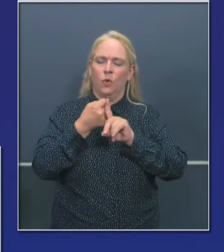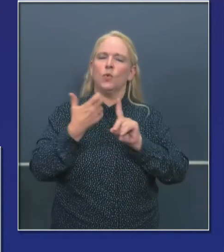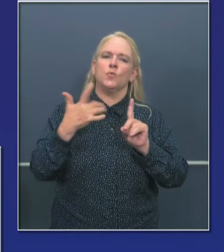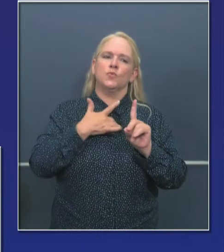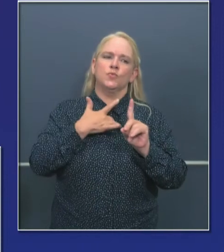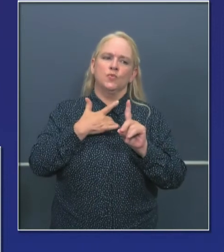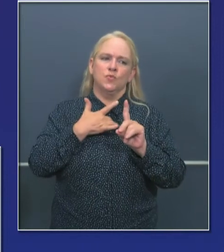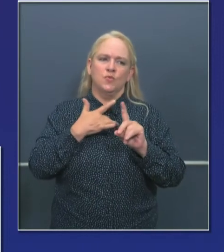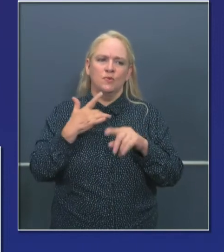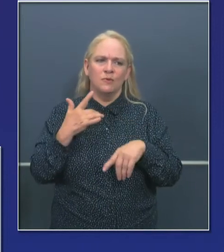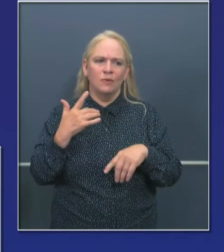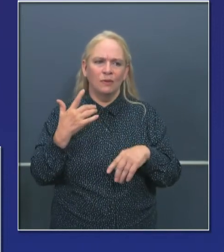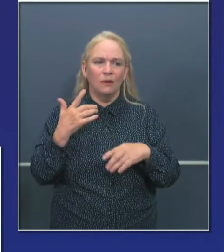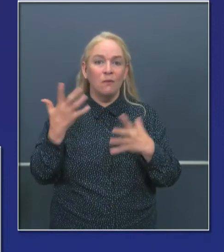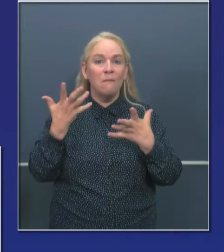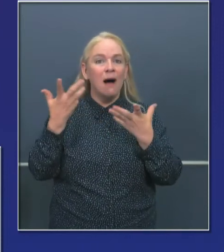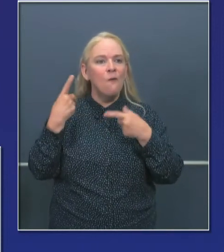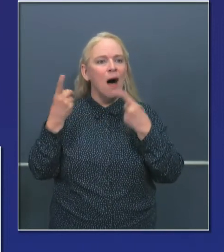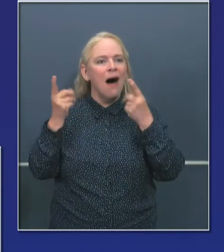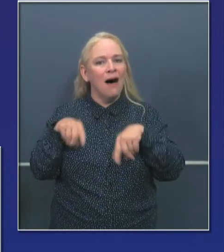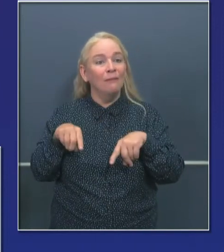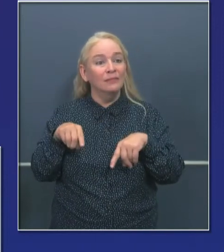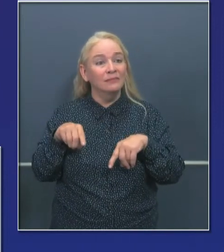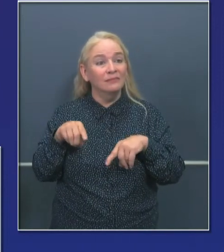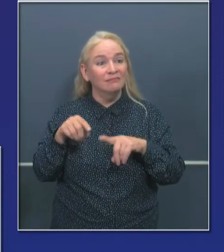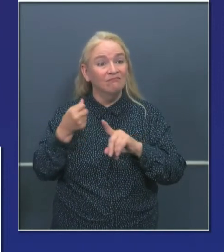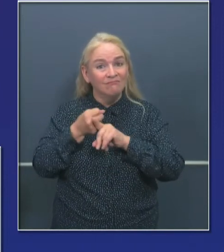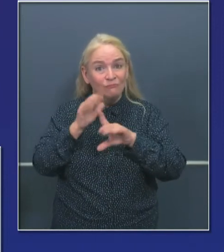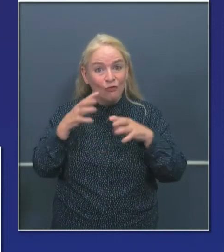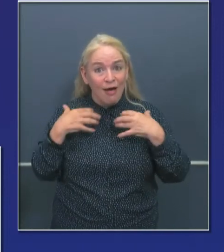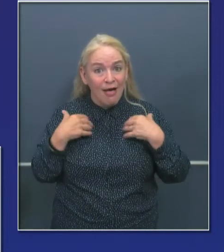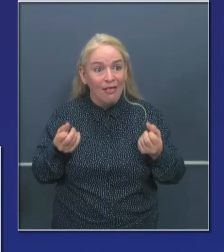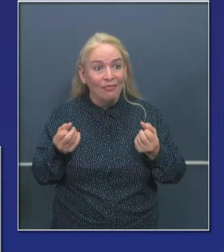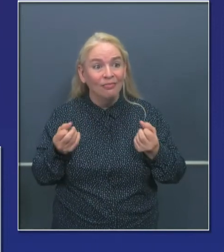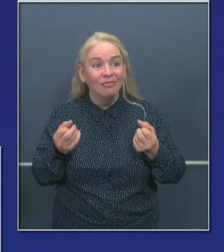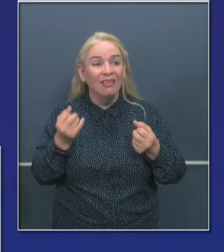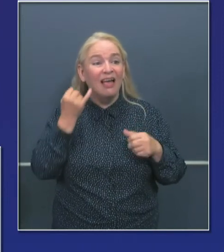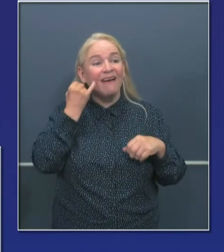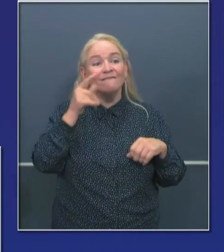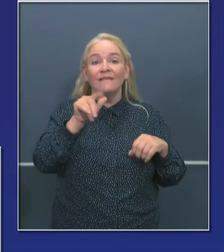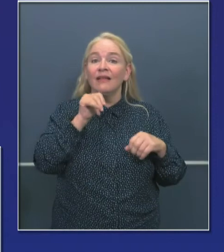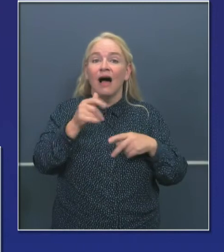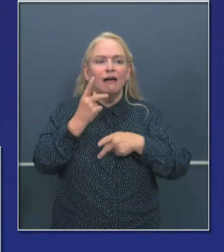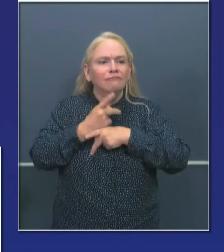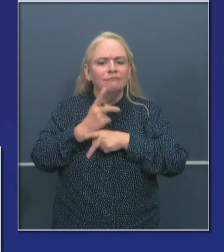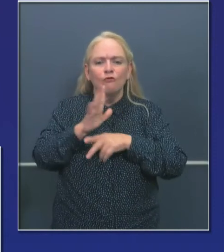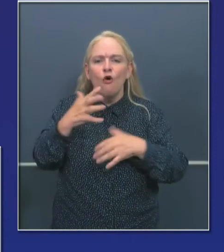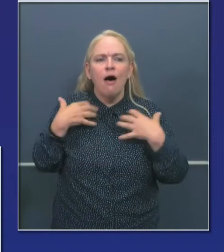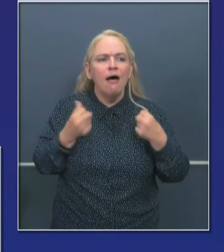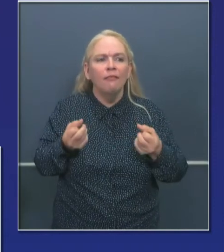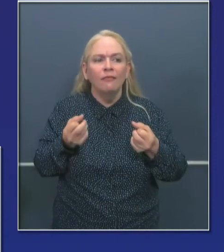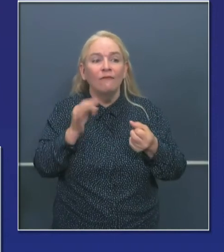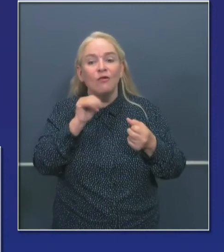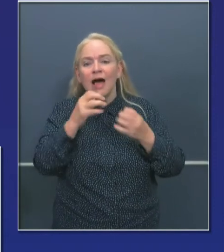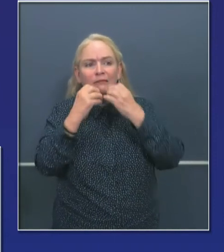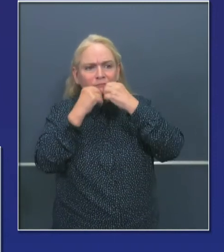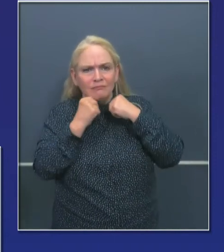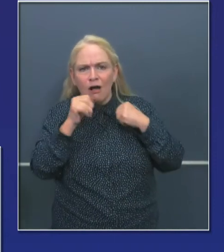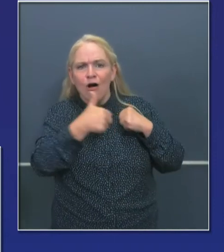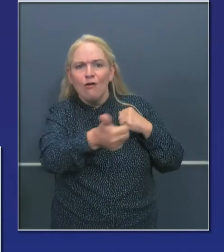health consequences of being neglectful of your health and the health of others. And of course,